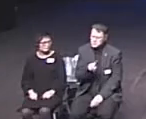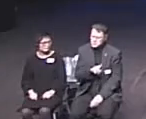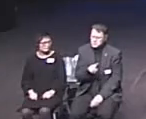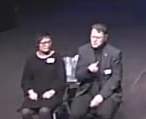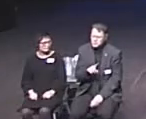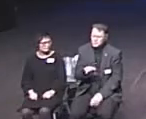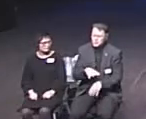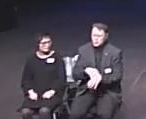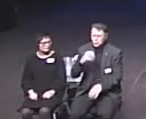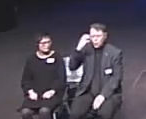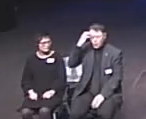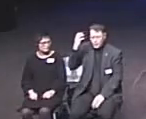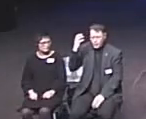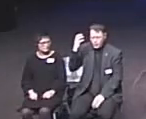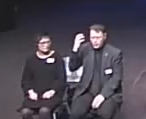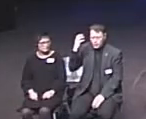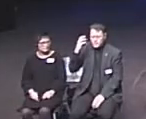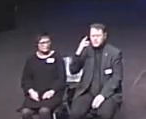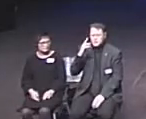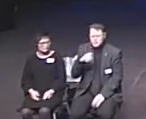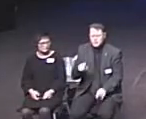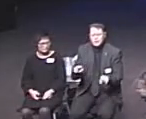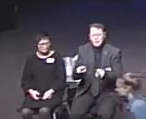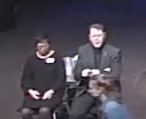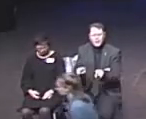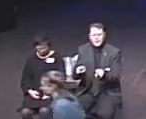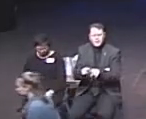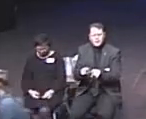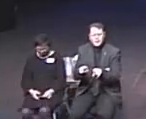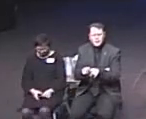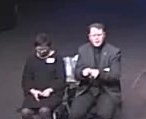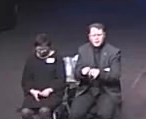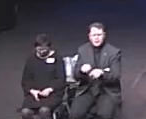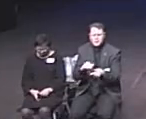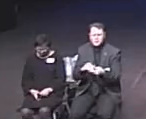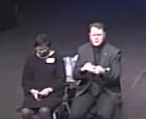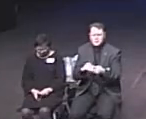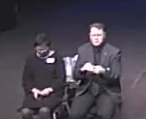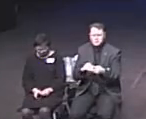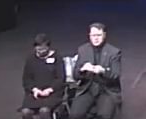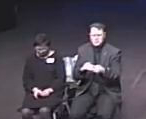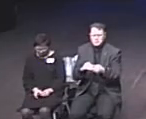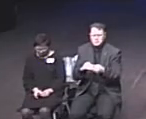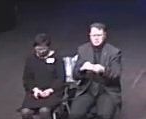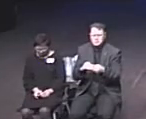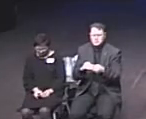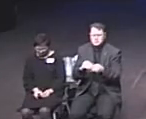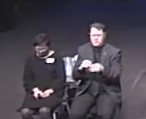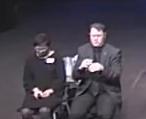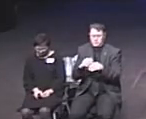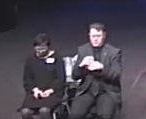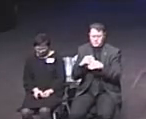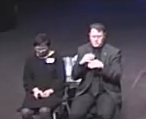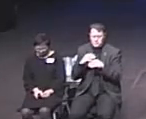Yeah, it's in Stockholm. And actually, it's very, very close to where we're at. It's just like a little distance of water between us.